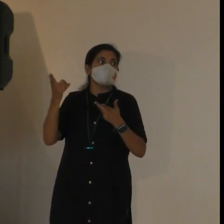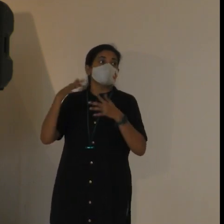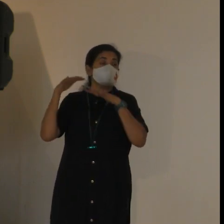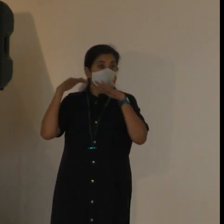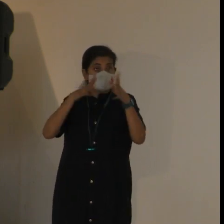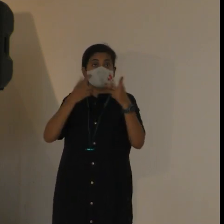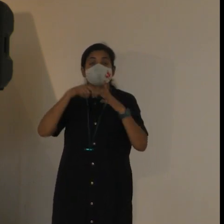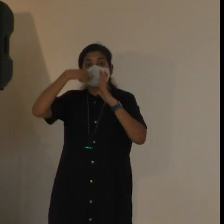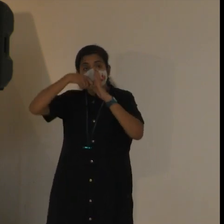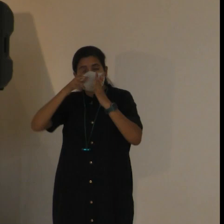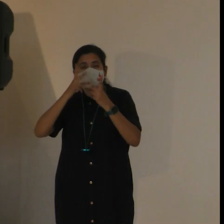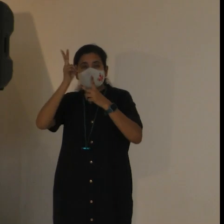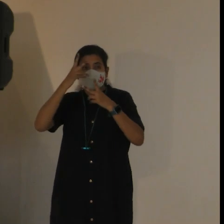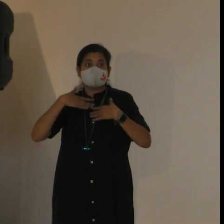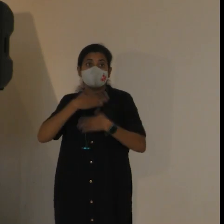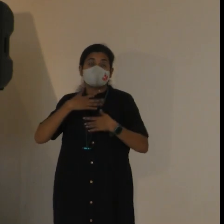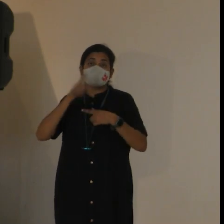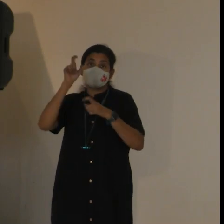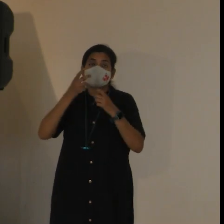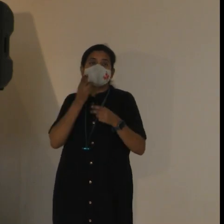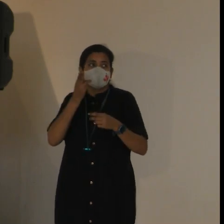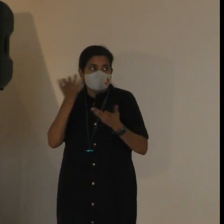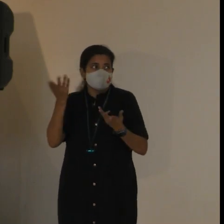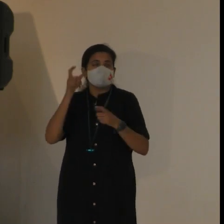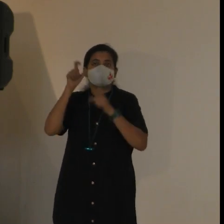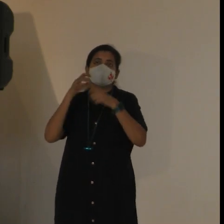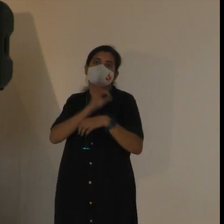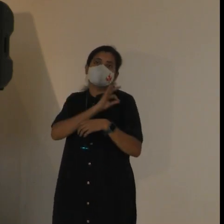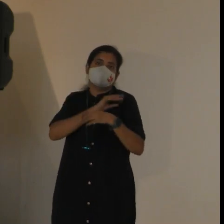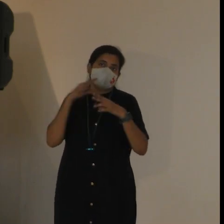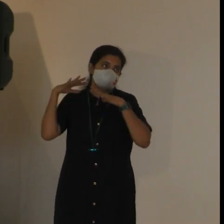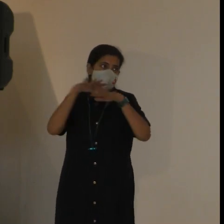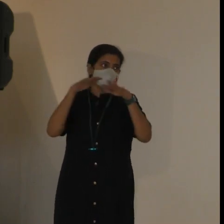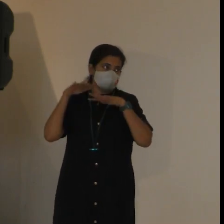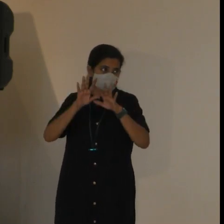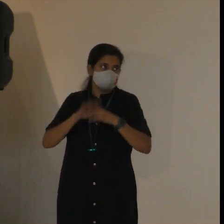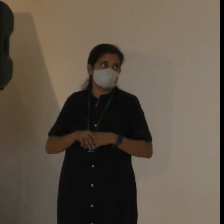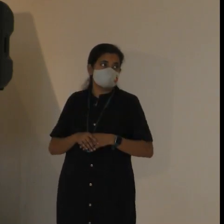off to theaters or other places, hotels. So,